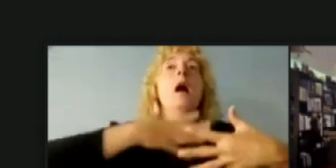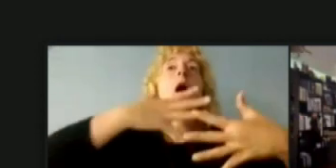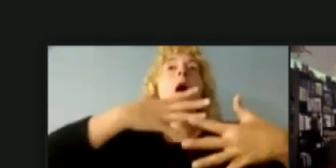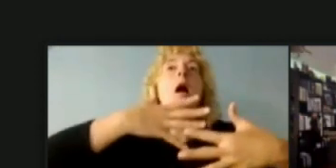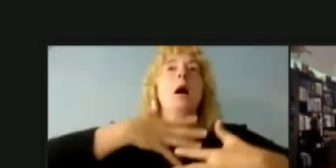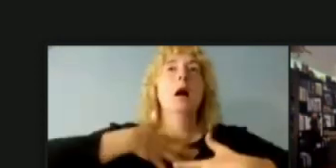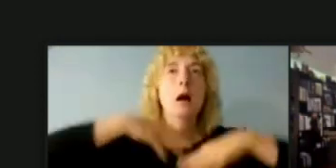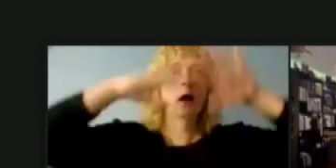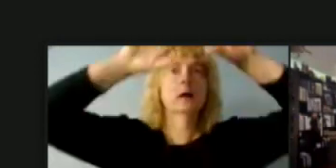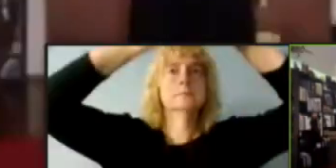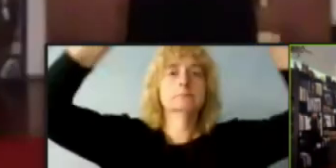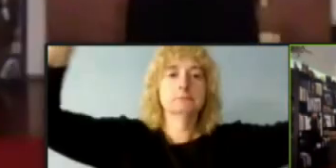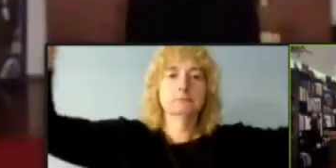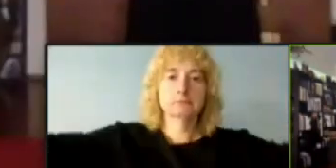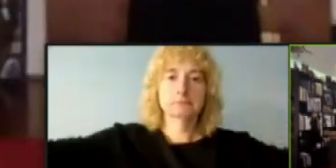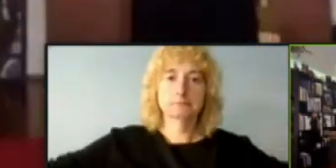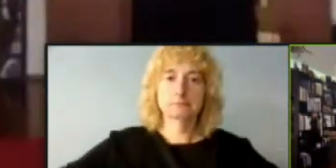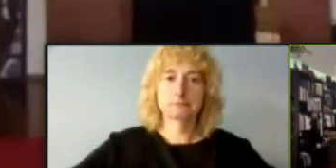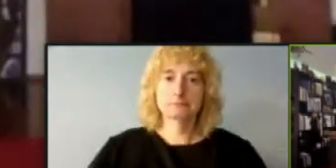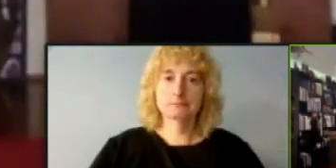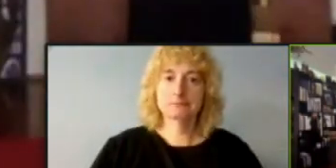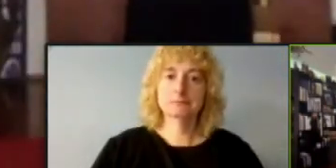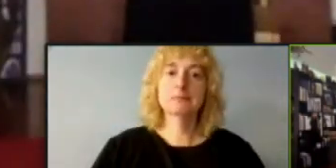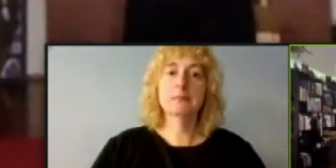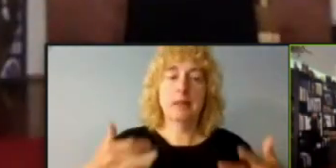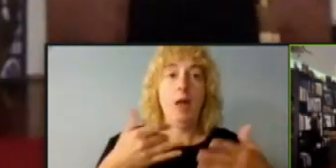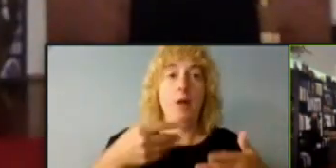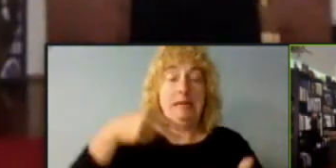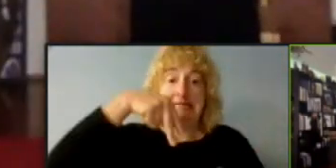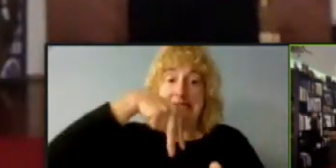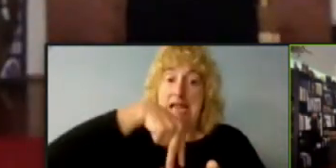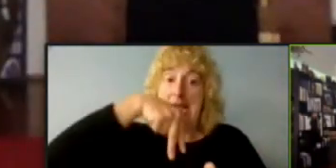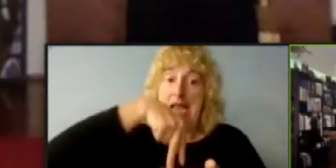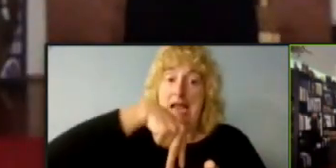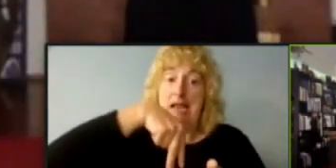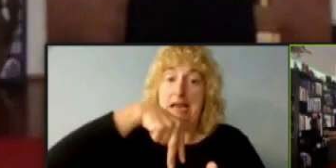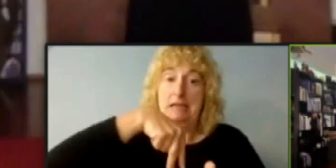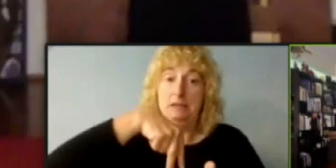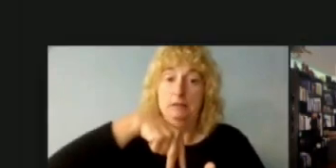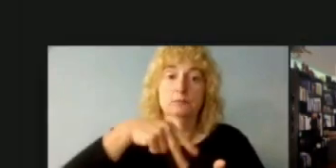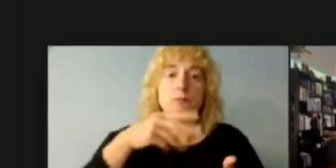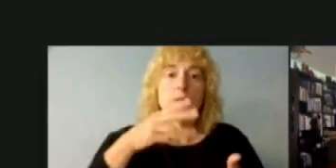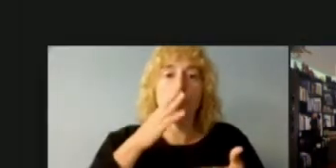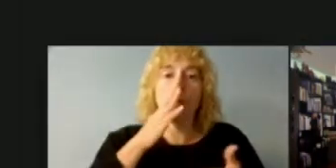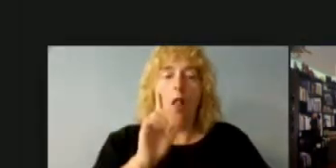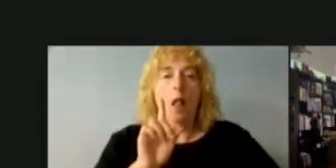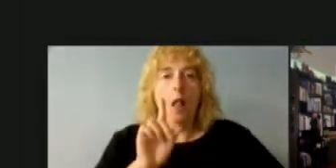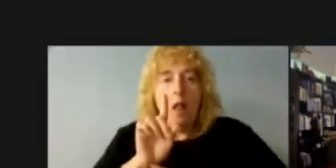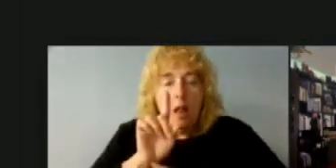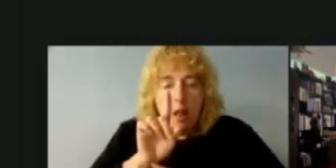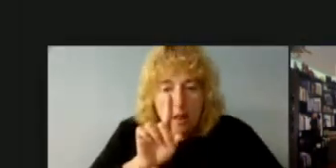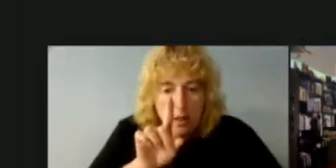here. Inhale, we're standing. So what we're going to do is fold our body